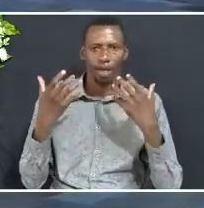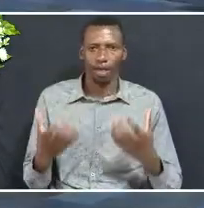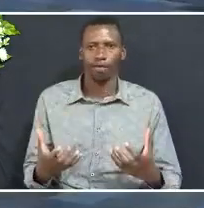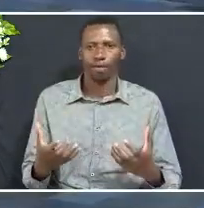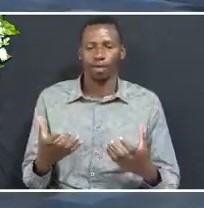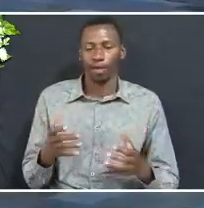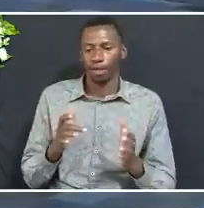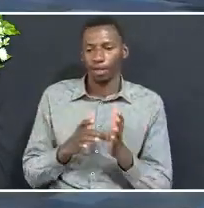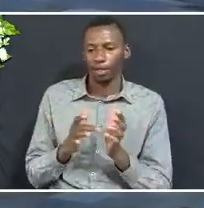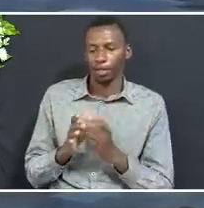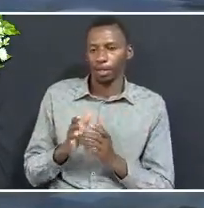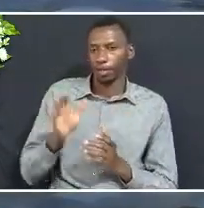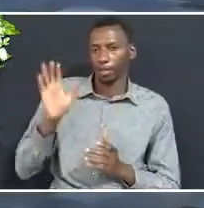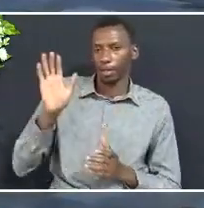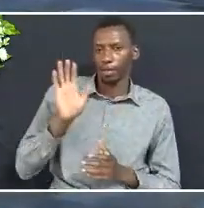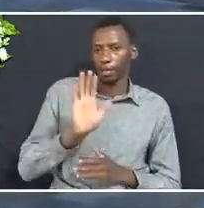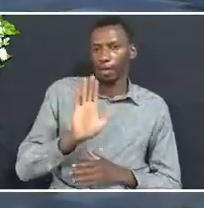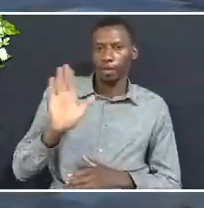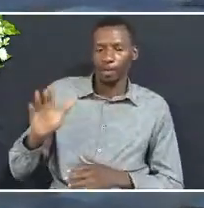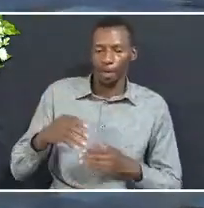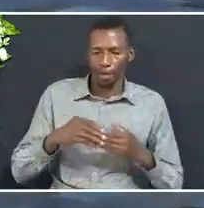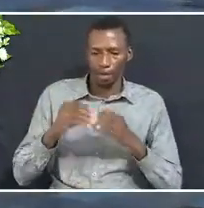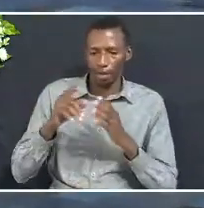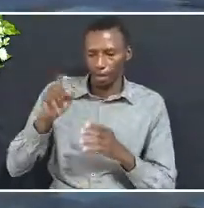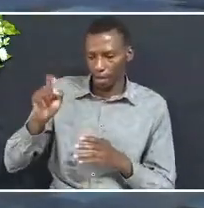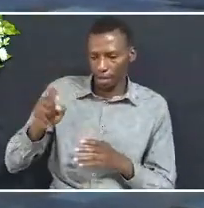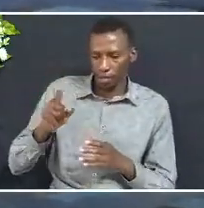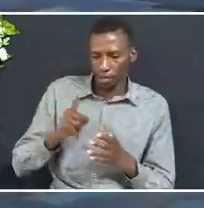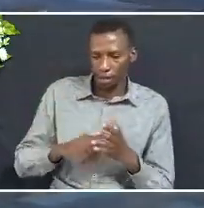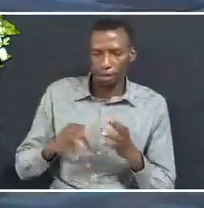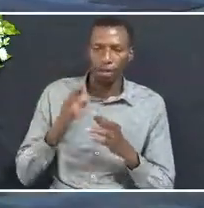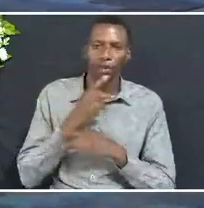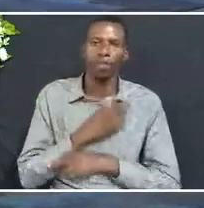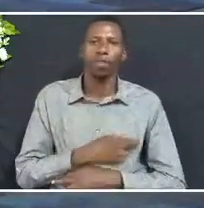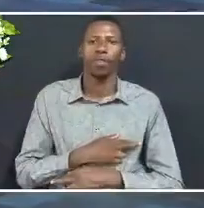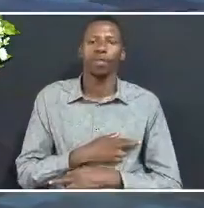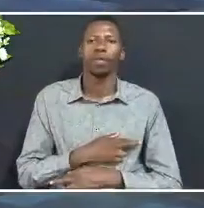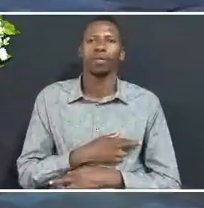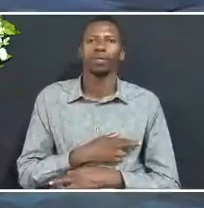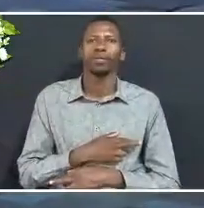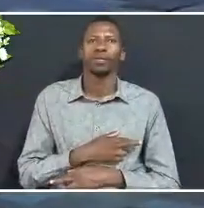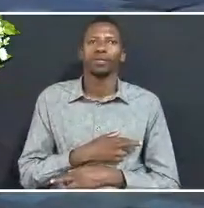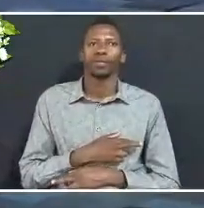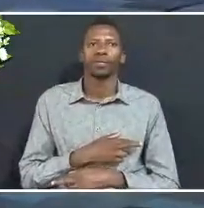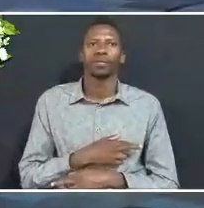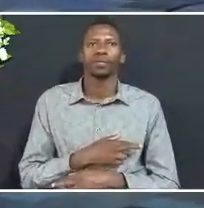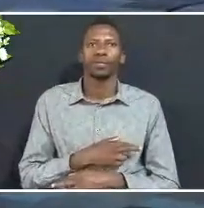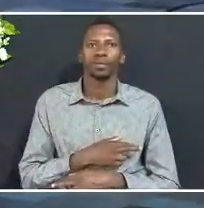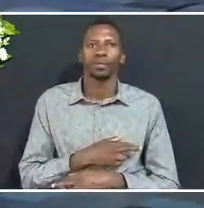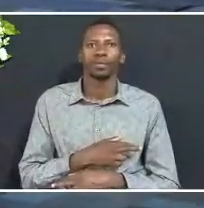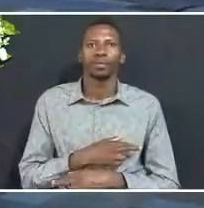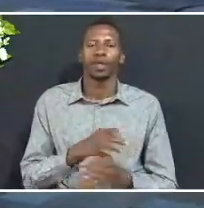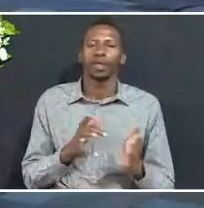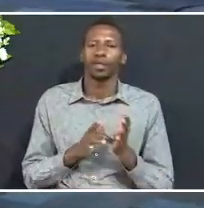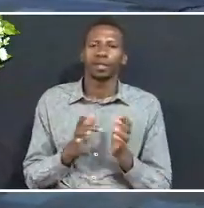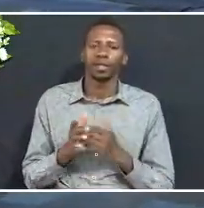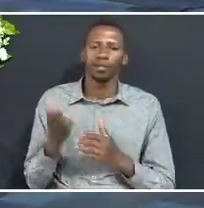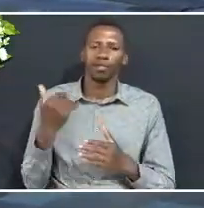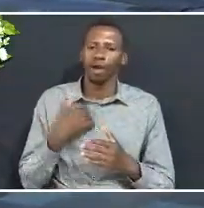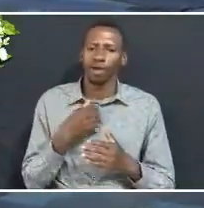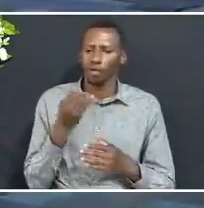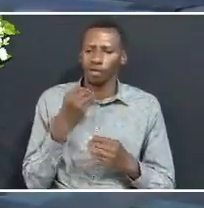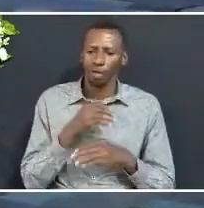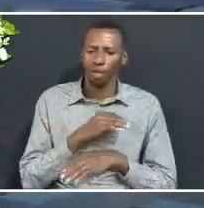leader, he needed to rest, and so they went to fetch for food. For them, they could not bear. But Jesus had food enough